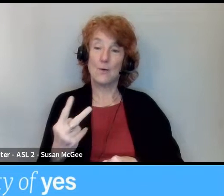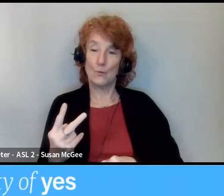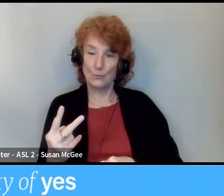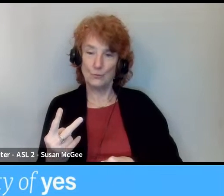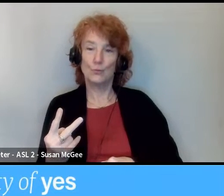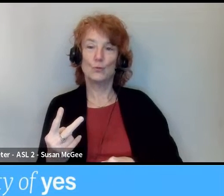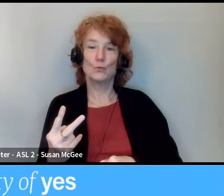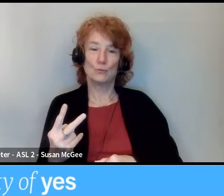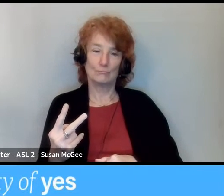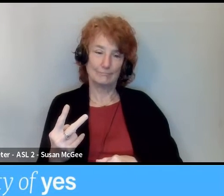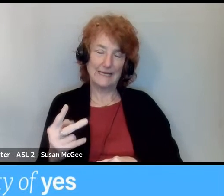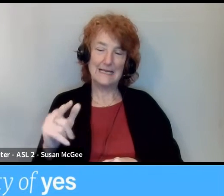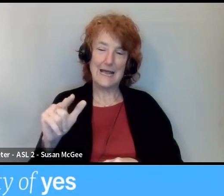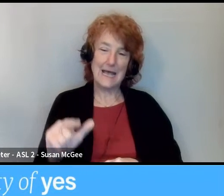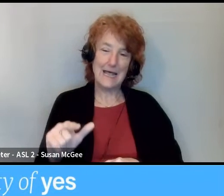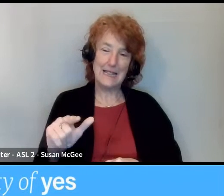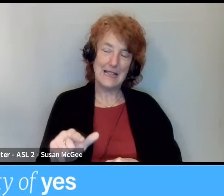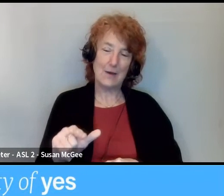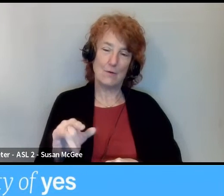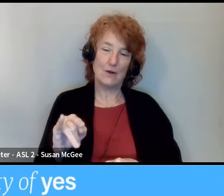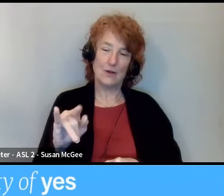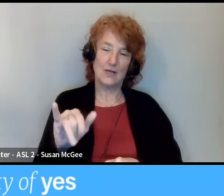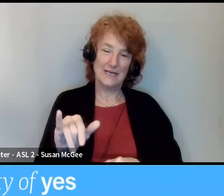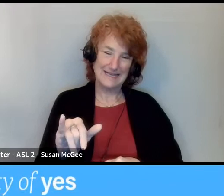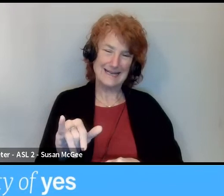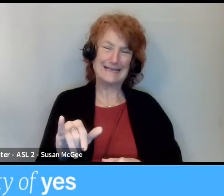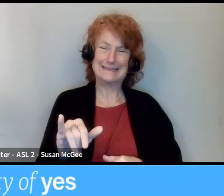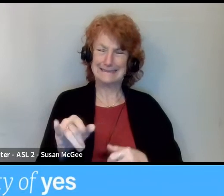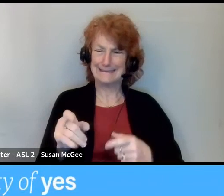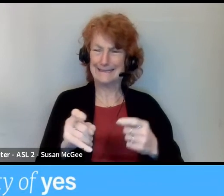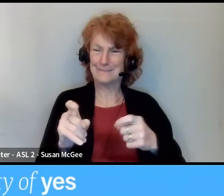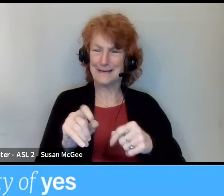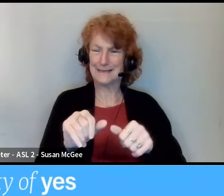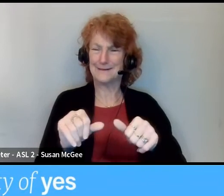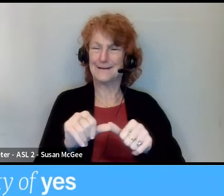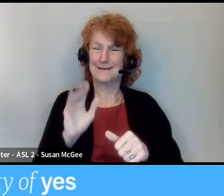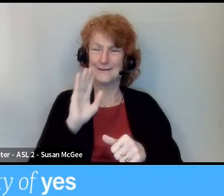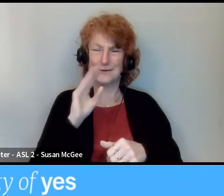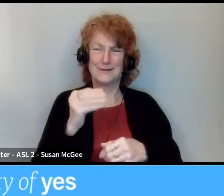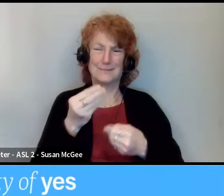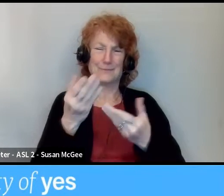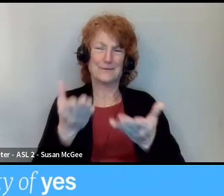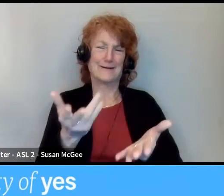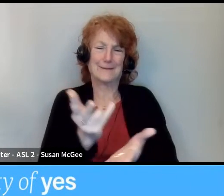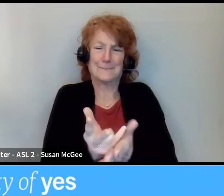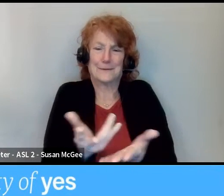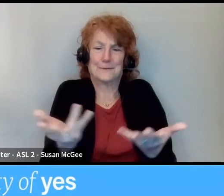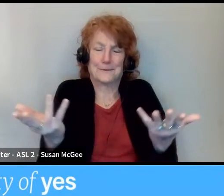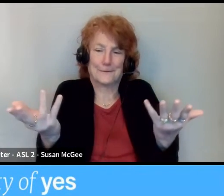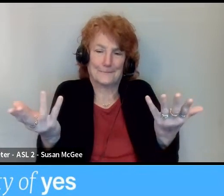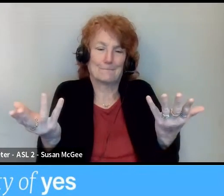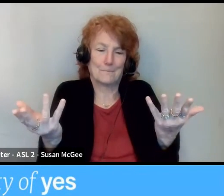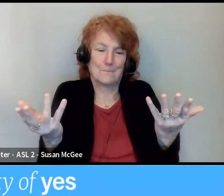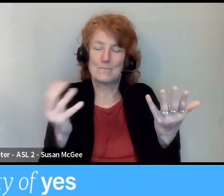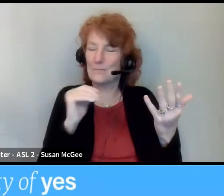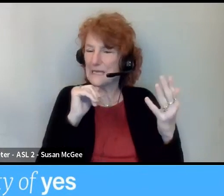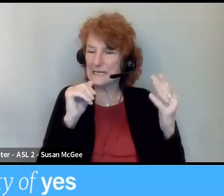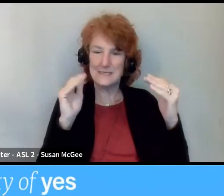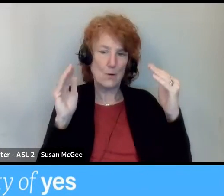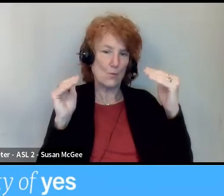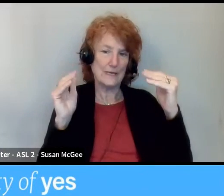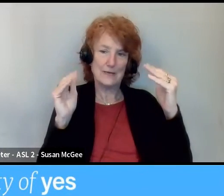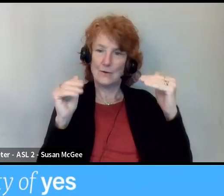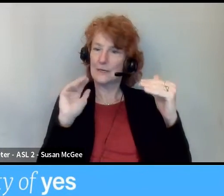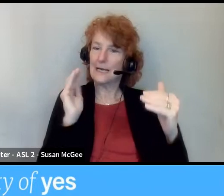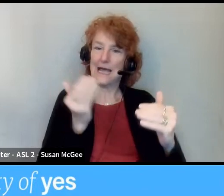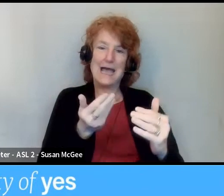area, you're going to provide parking for that house. So, we don't expect our parking proposals to